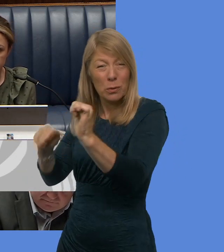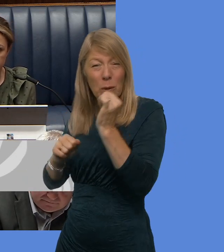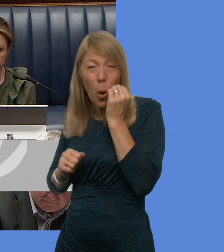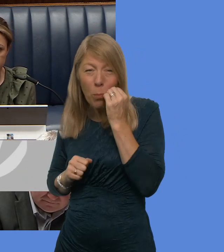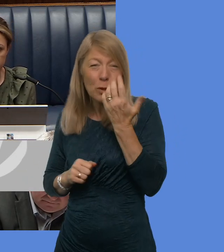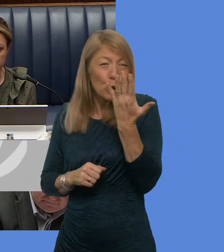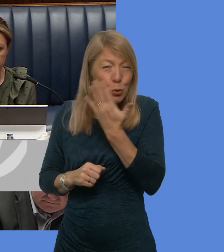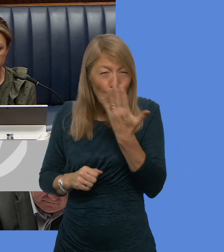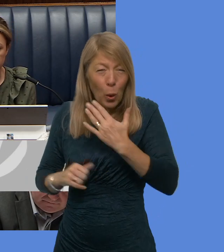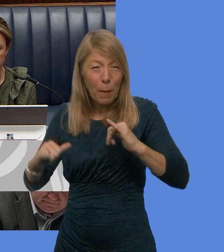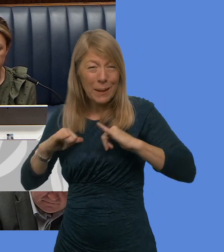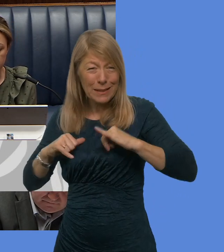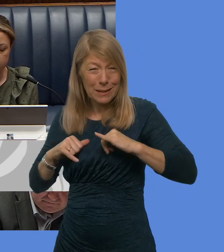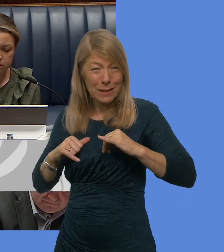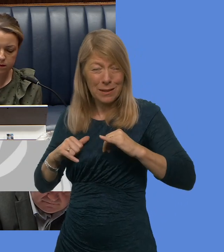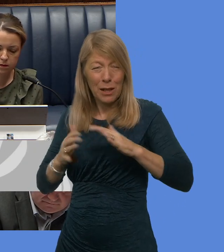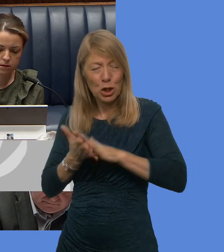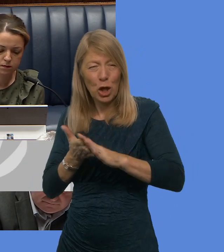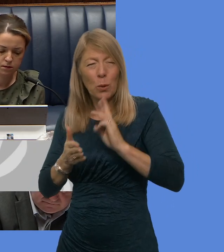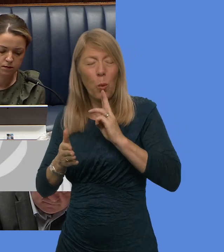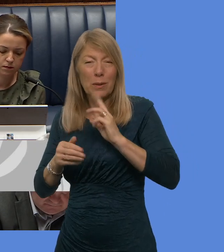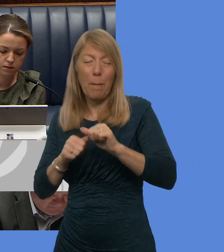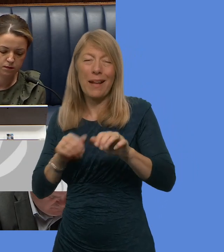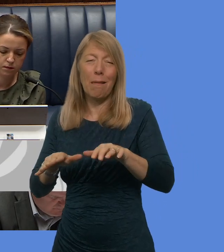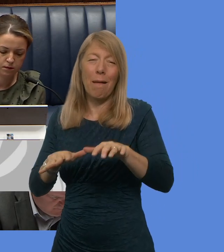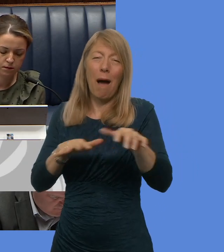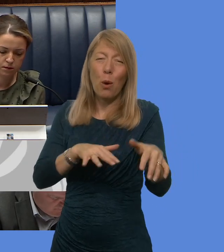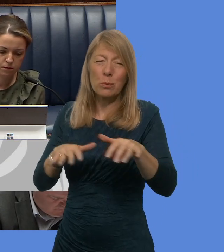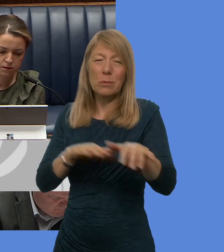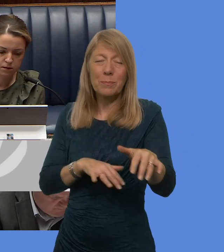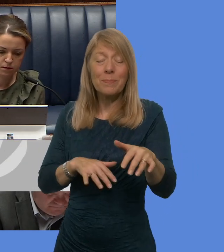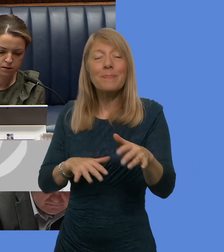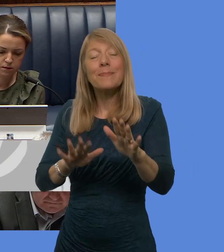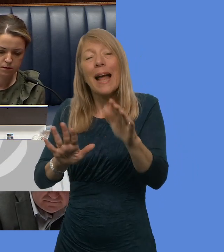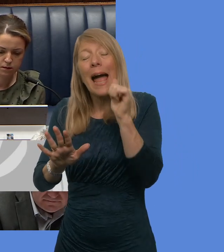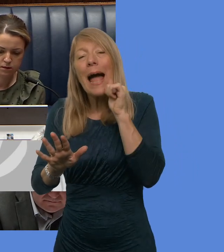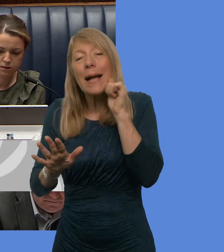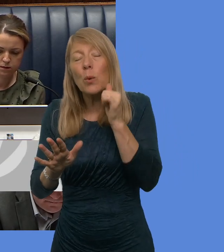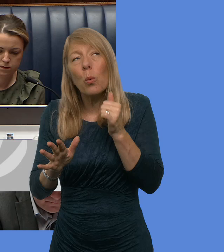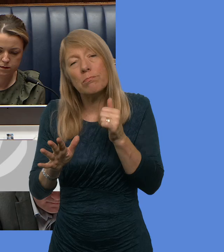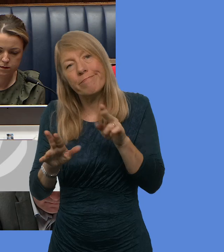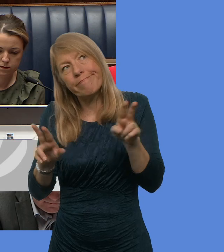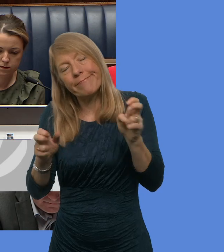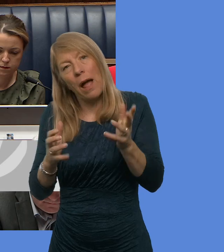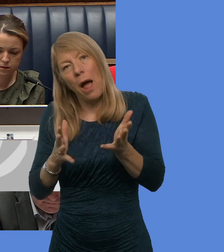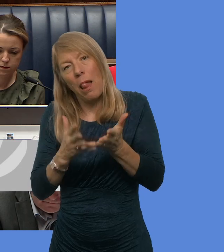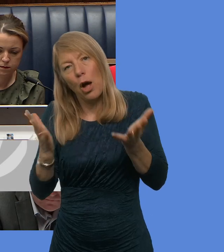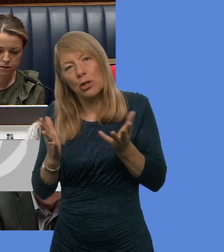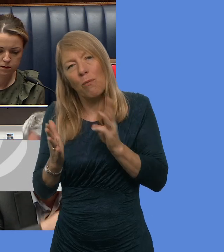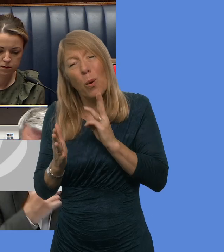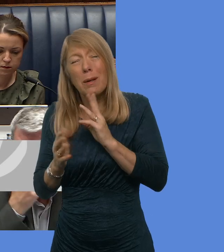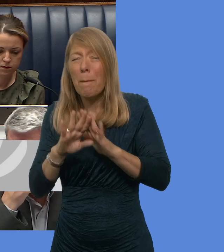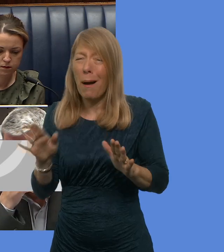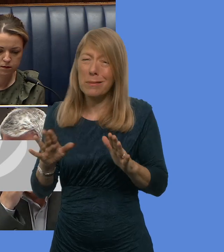answer, while the volumes of water being released are quite significant, it usually contains between 1% and